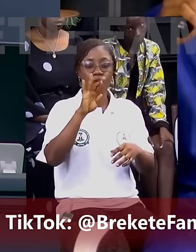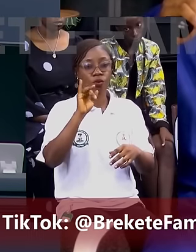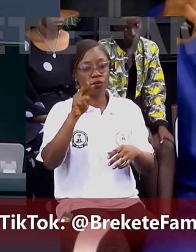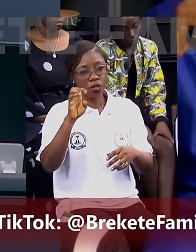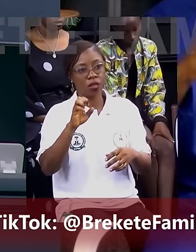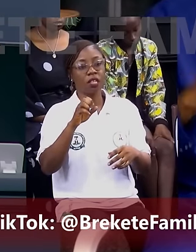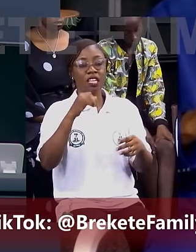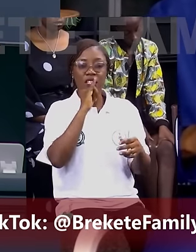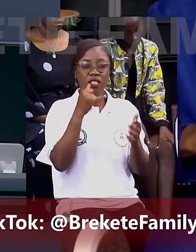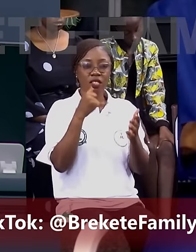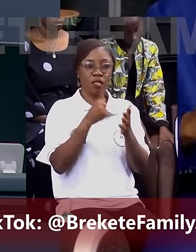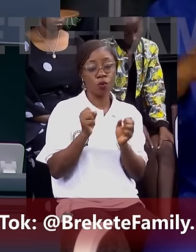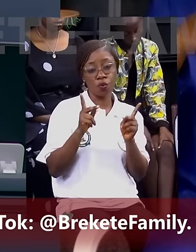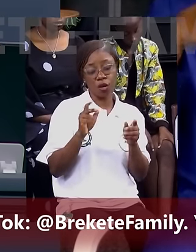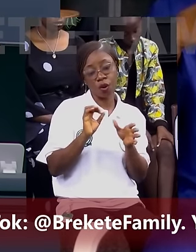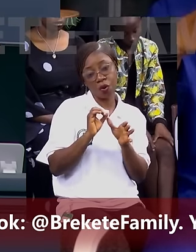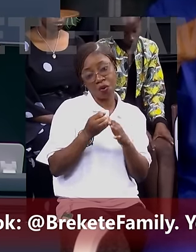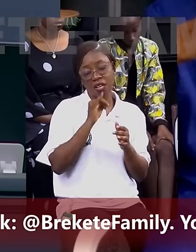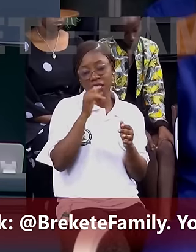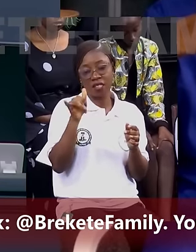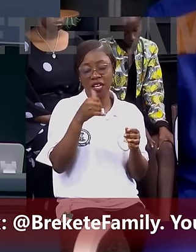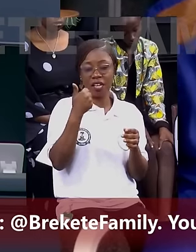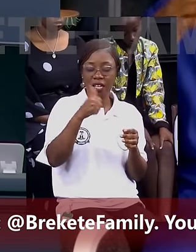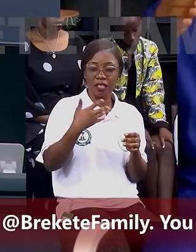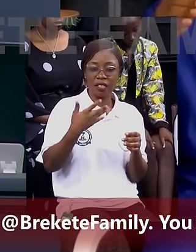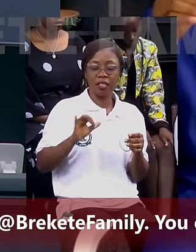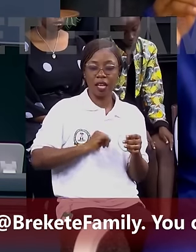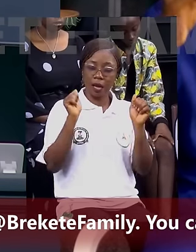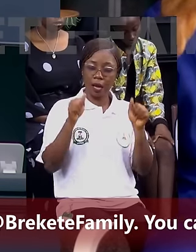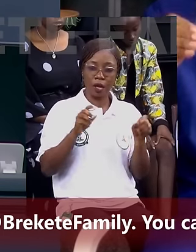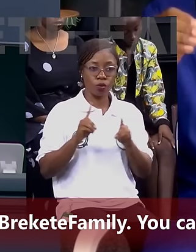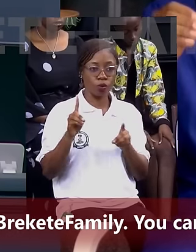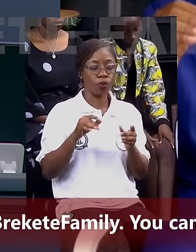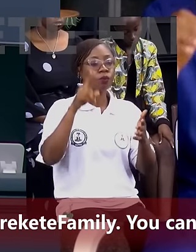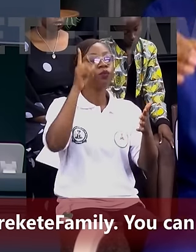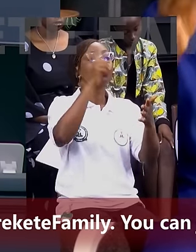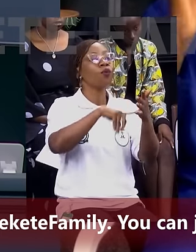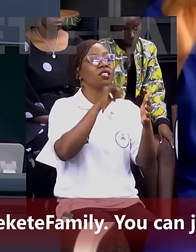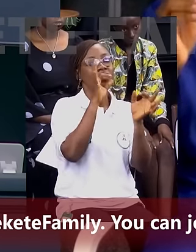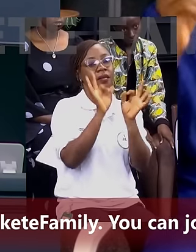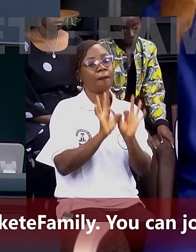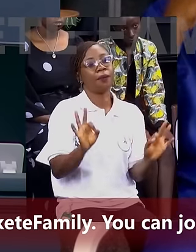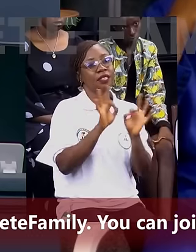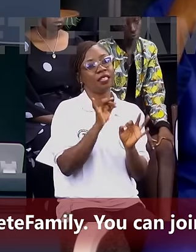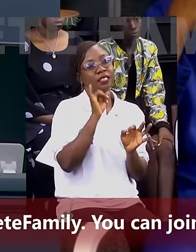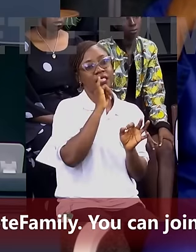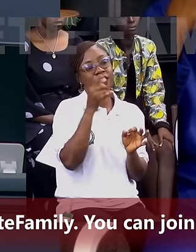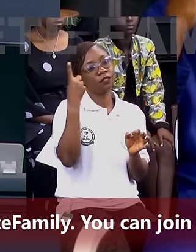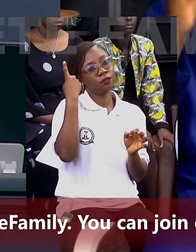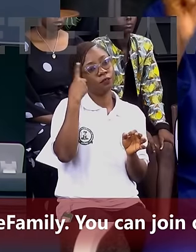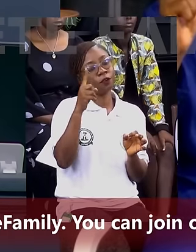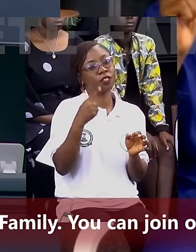there anything I can do? Okay, so to answer that question, what is important is for